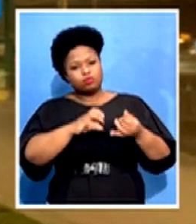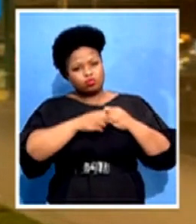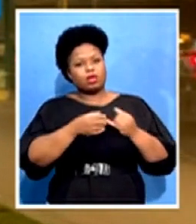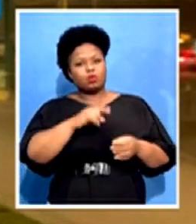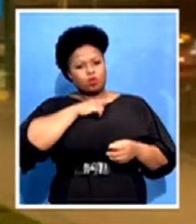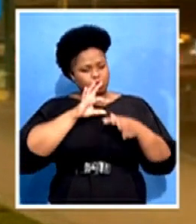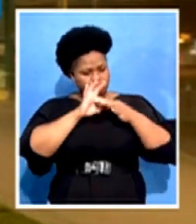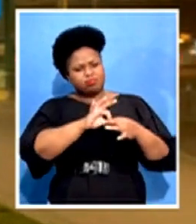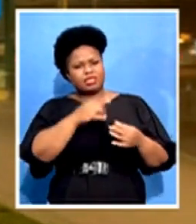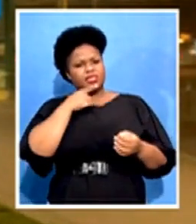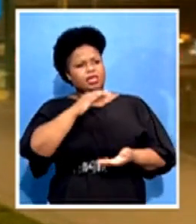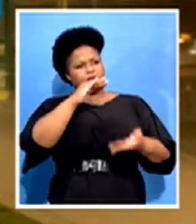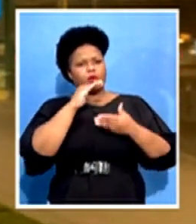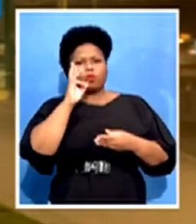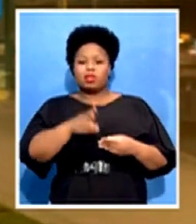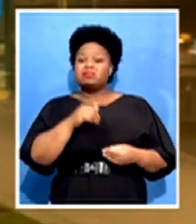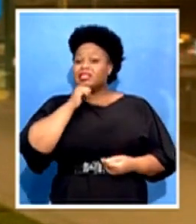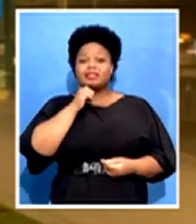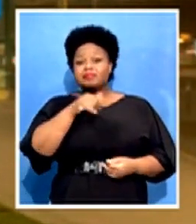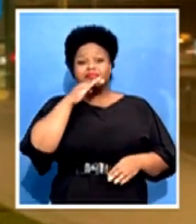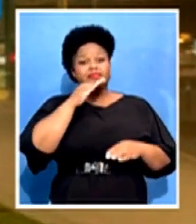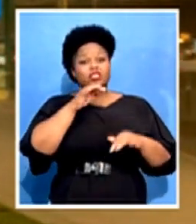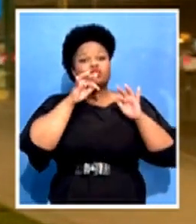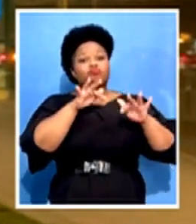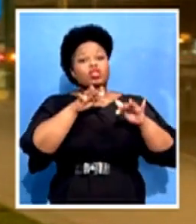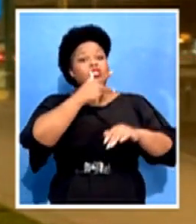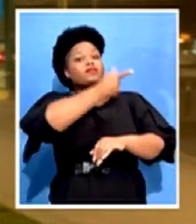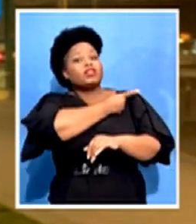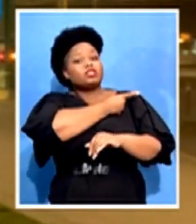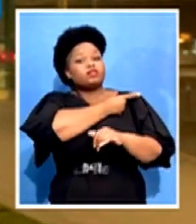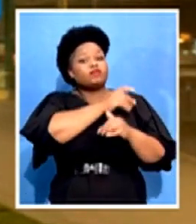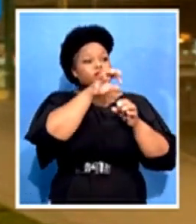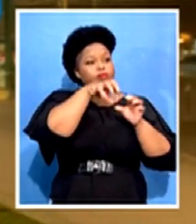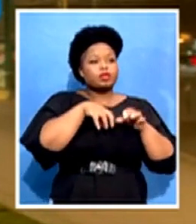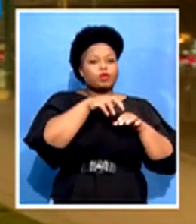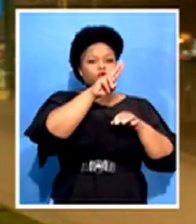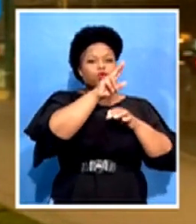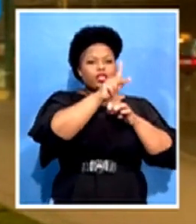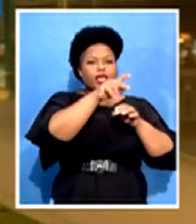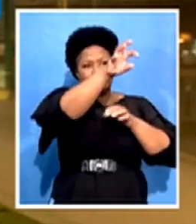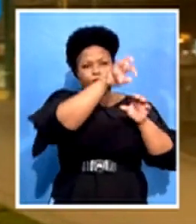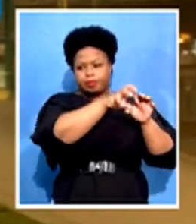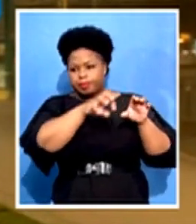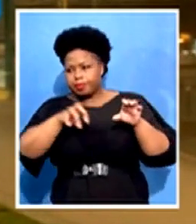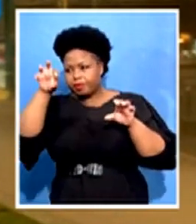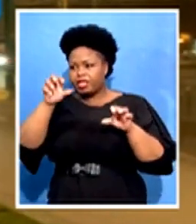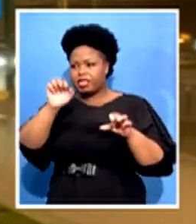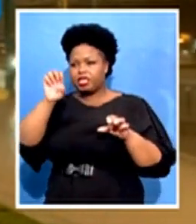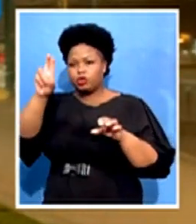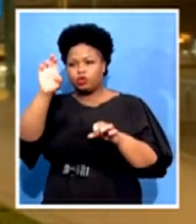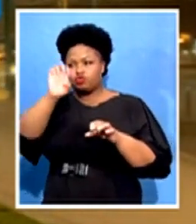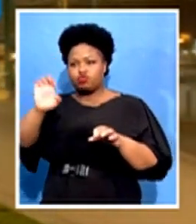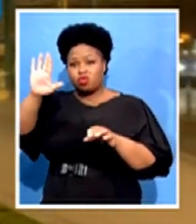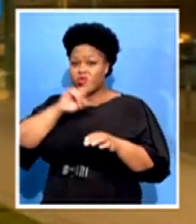means having British vaccines shipped across from the United Kingdom, where the company says it's not having the same supply chain